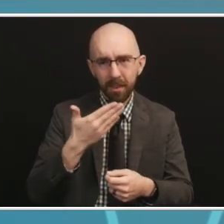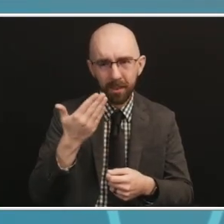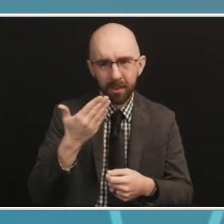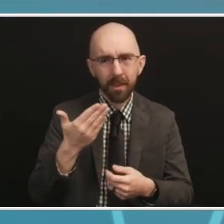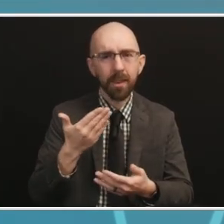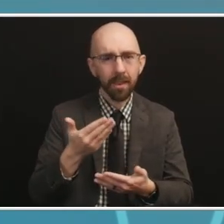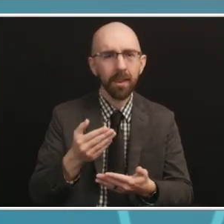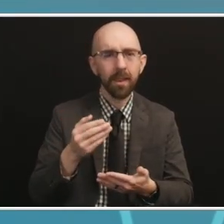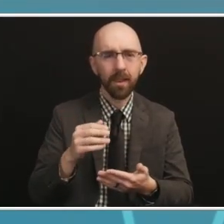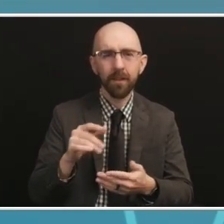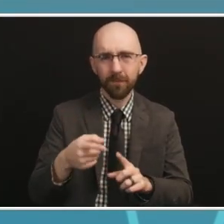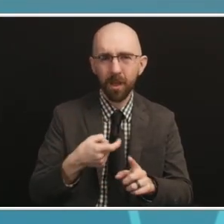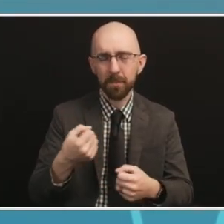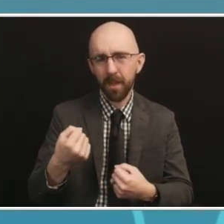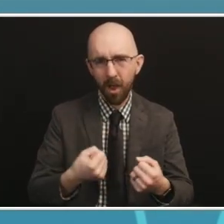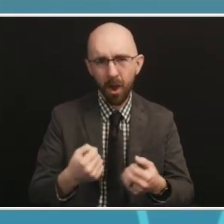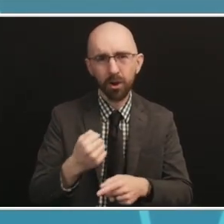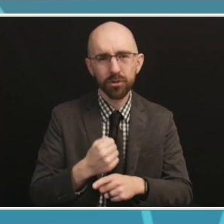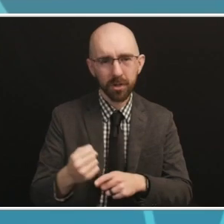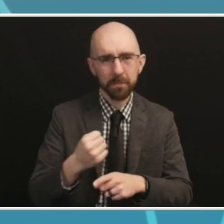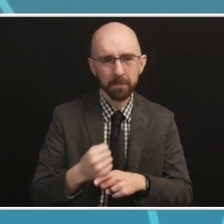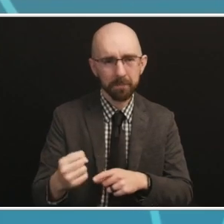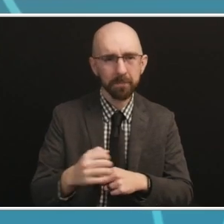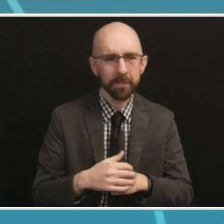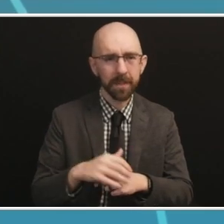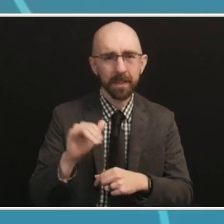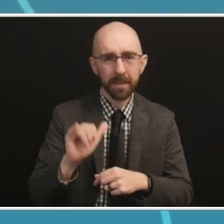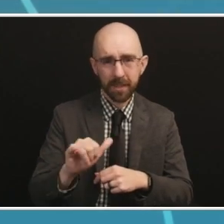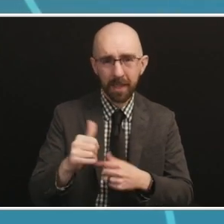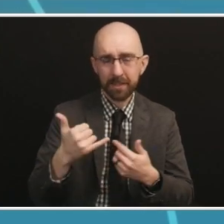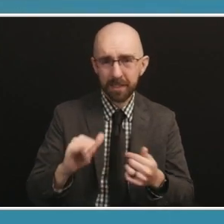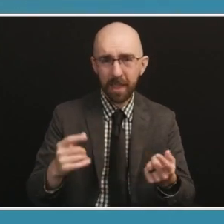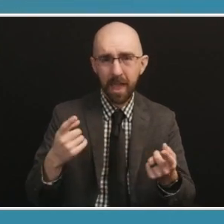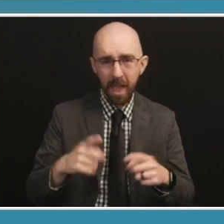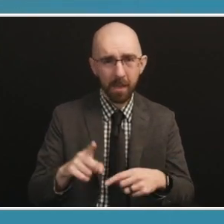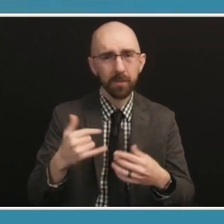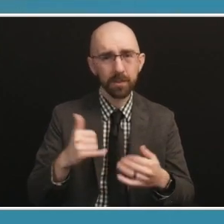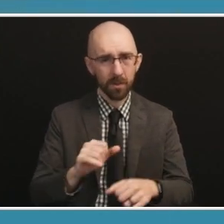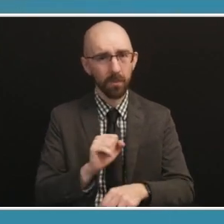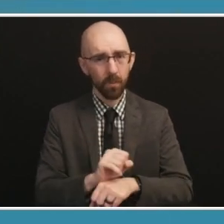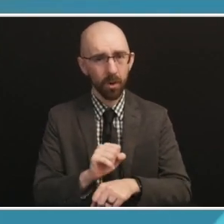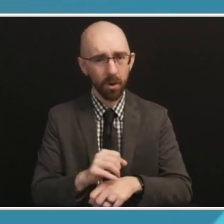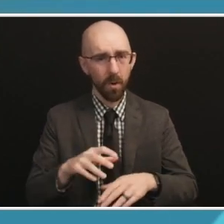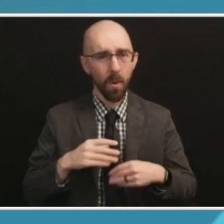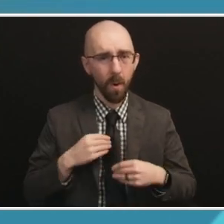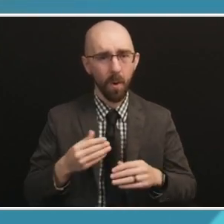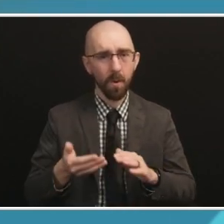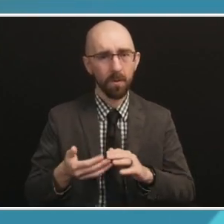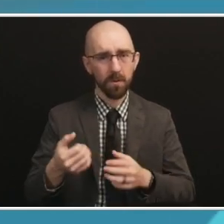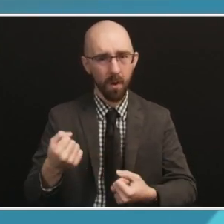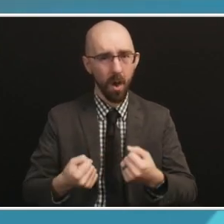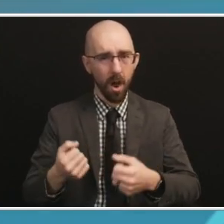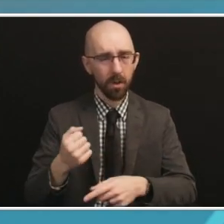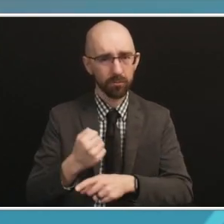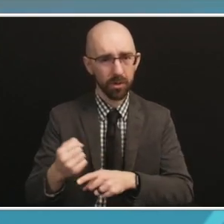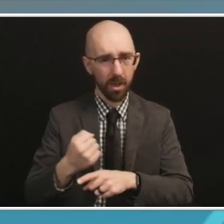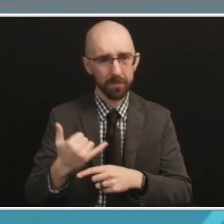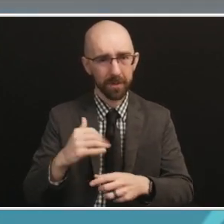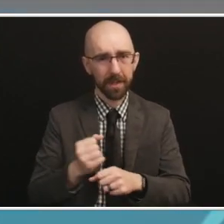shop. Does that still happen? Because you still own an auto shop. Do you get those sensory